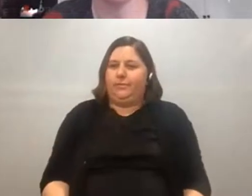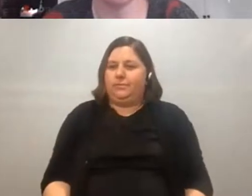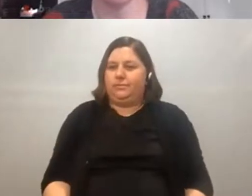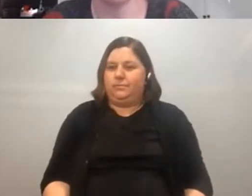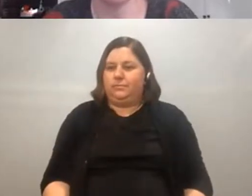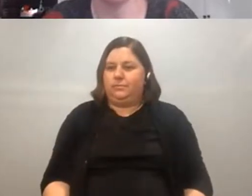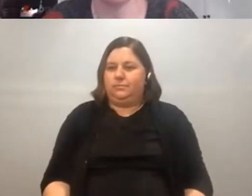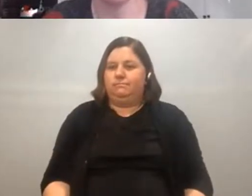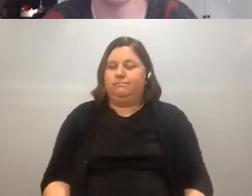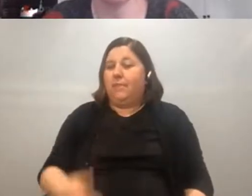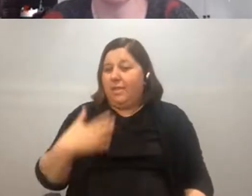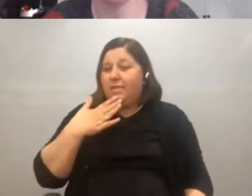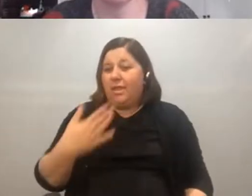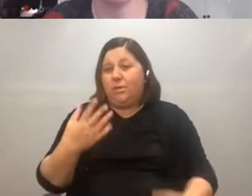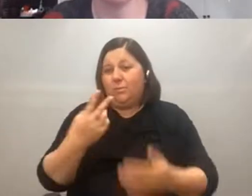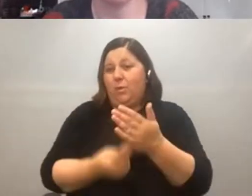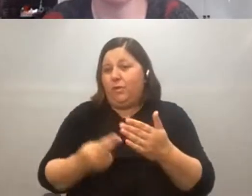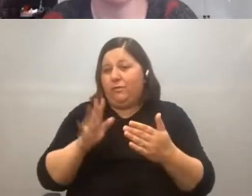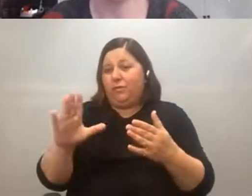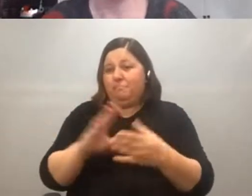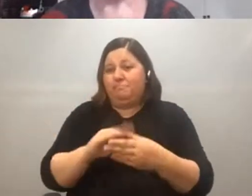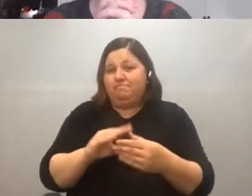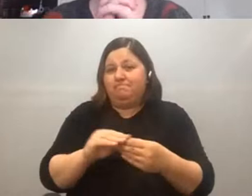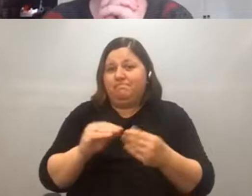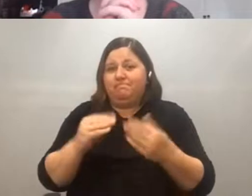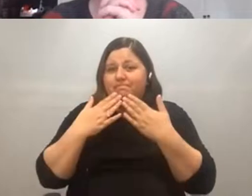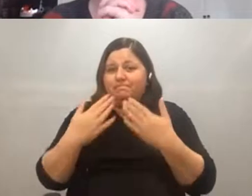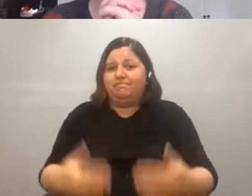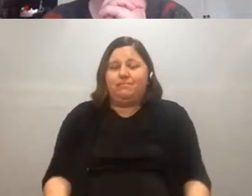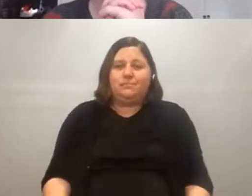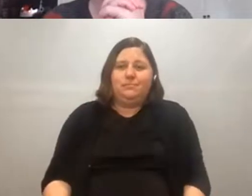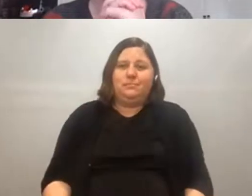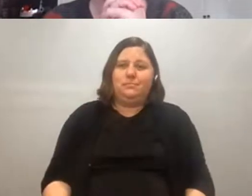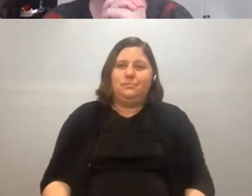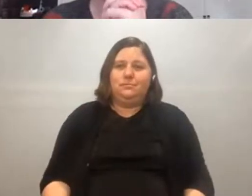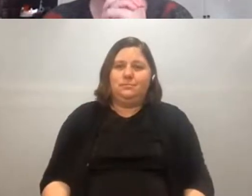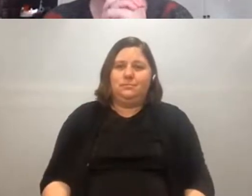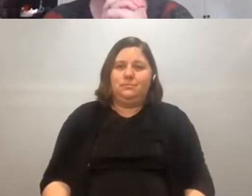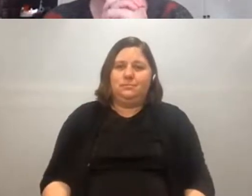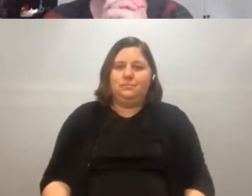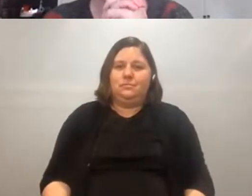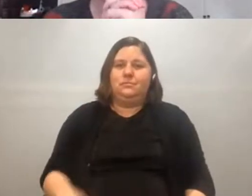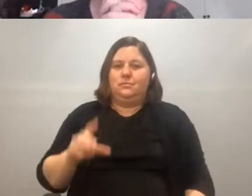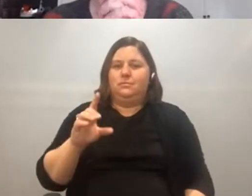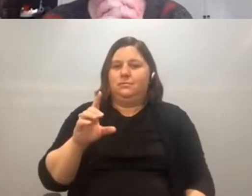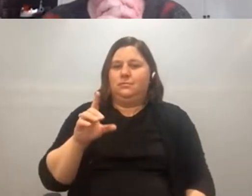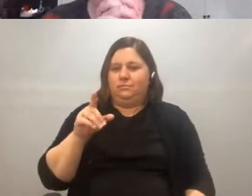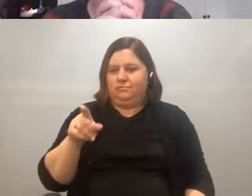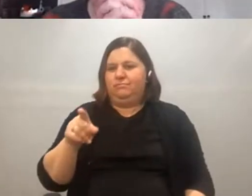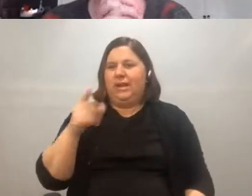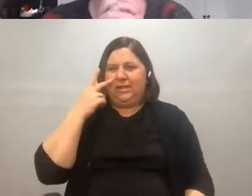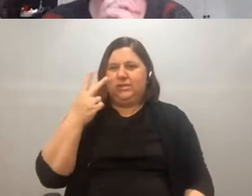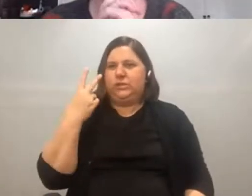thank you both for sharing that um two people have asked now um